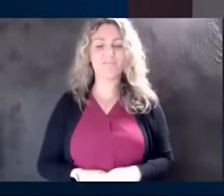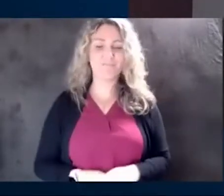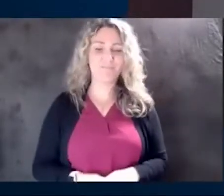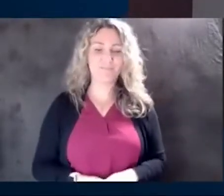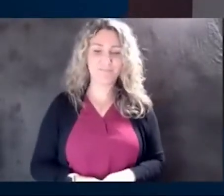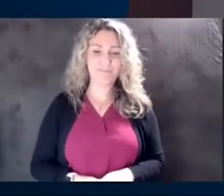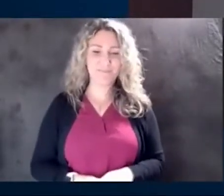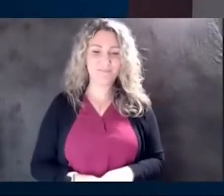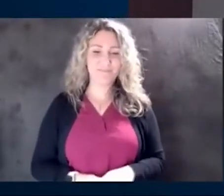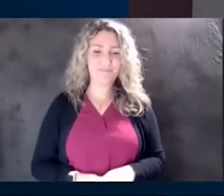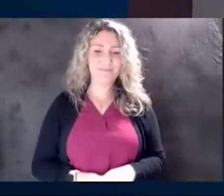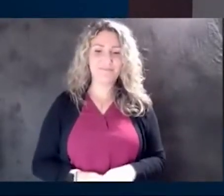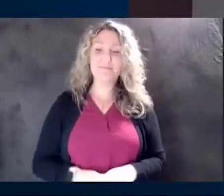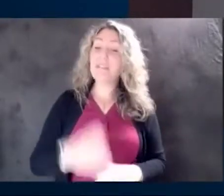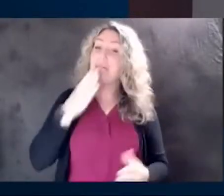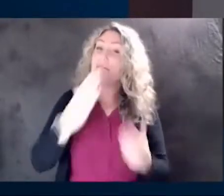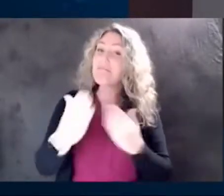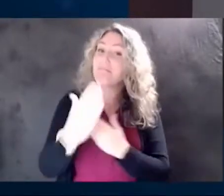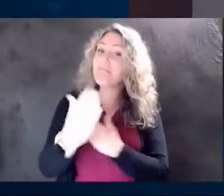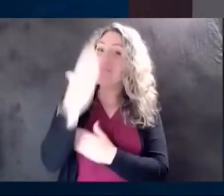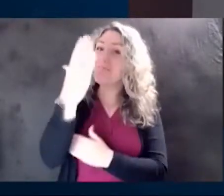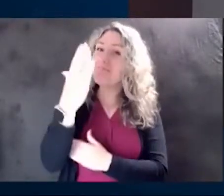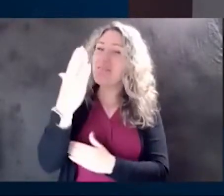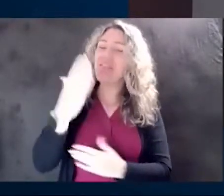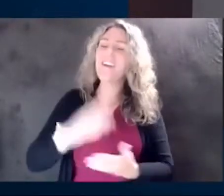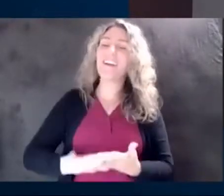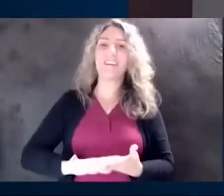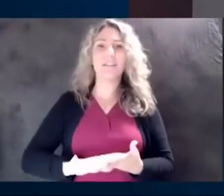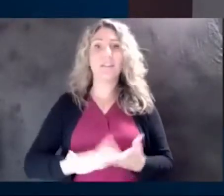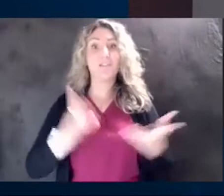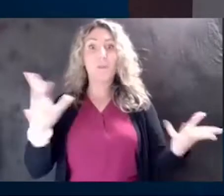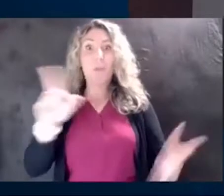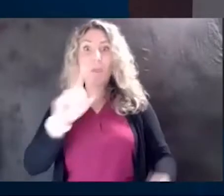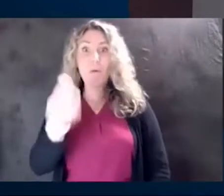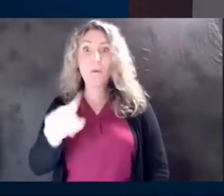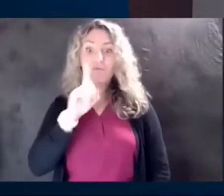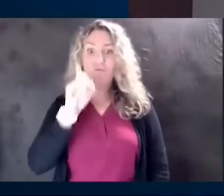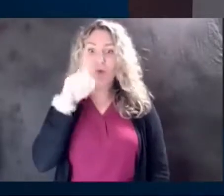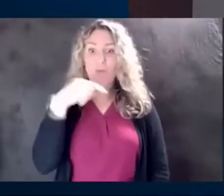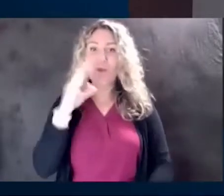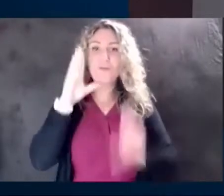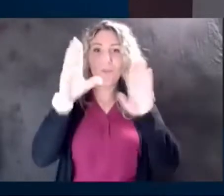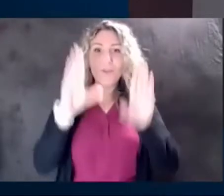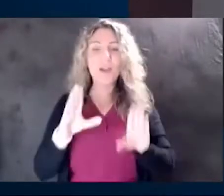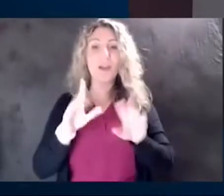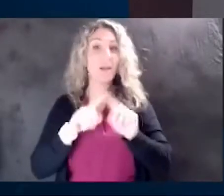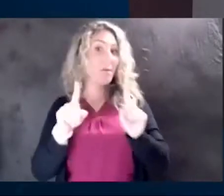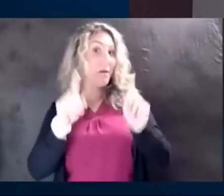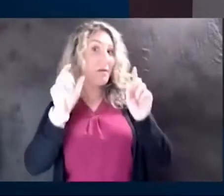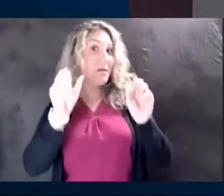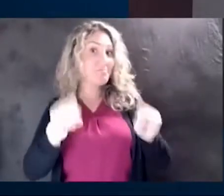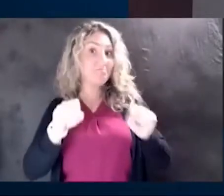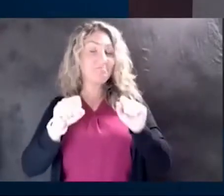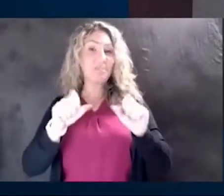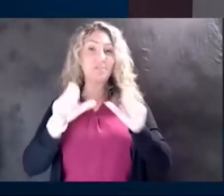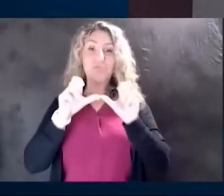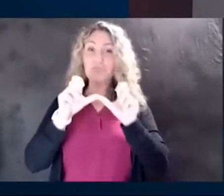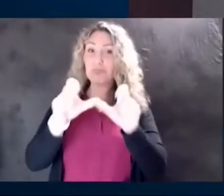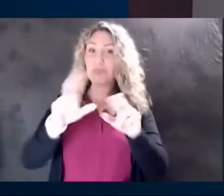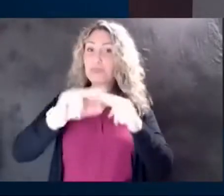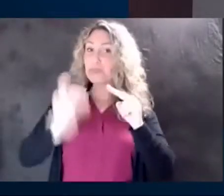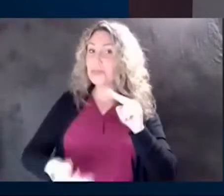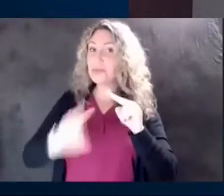40, my friend. So the big question, you look great, by the way, but were you able to keep off the 80 pounds during the pandemic?